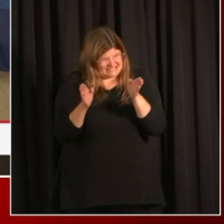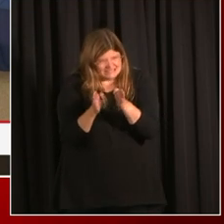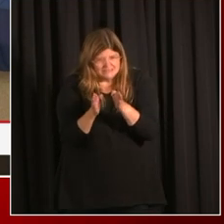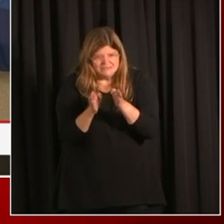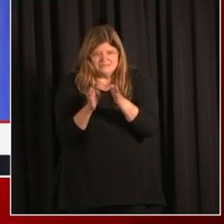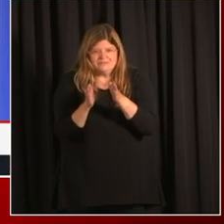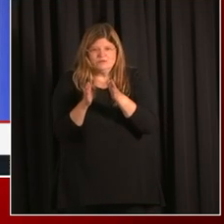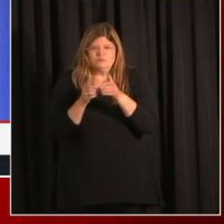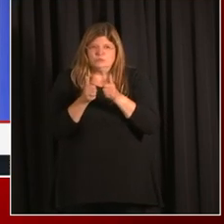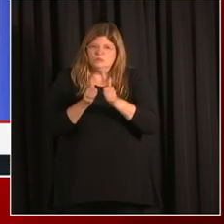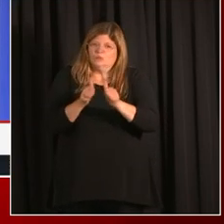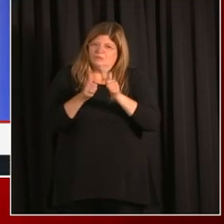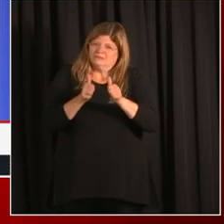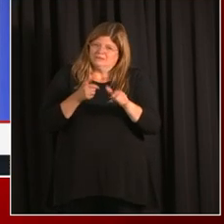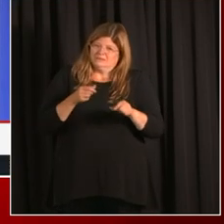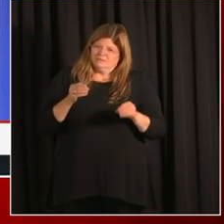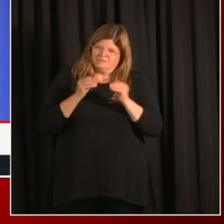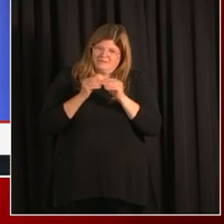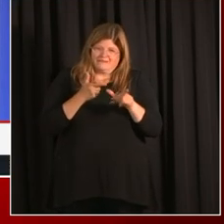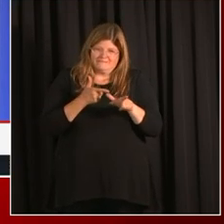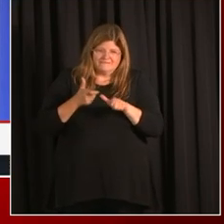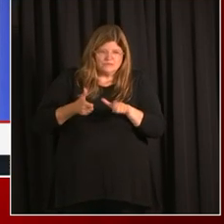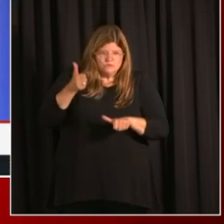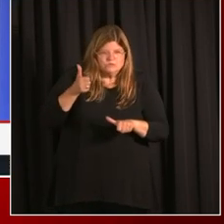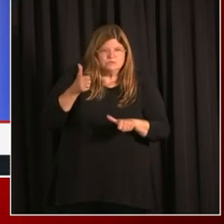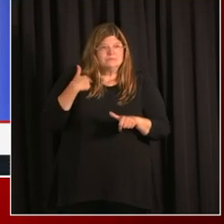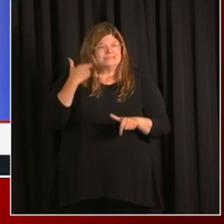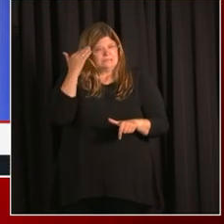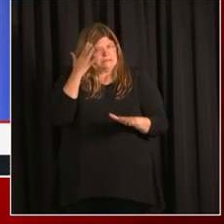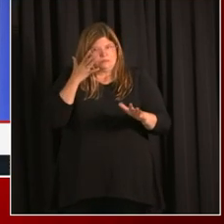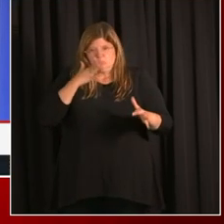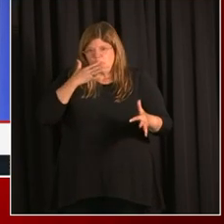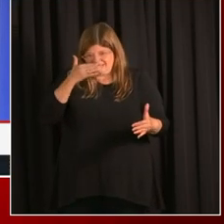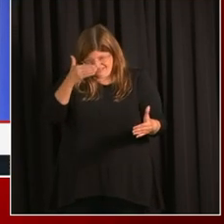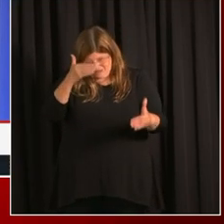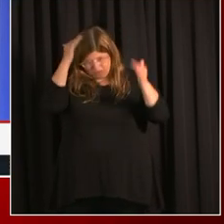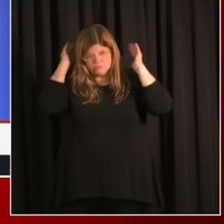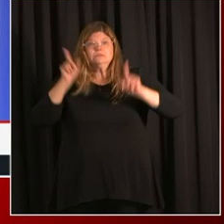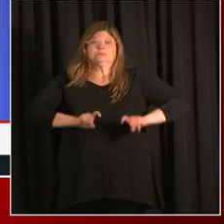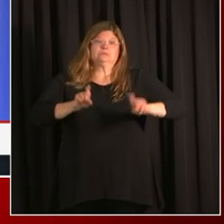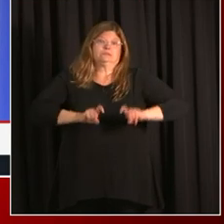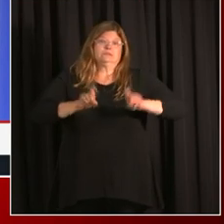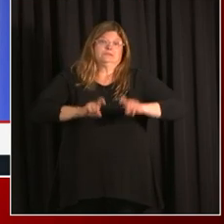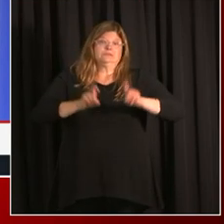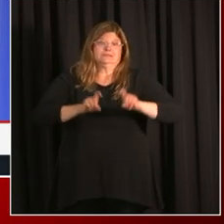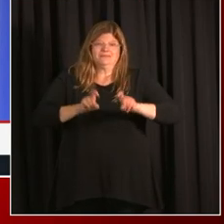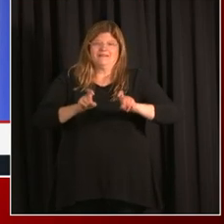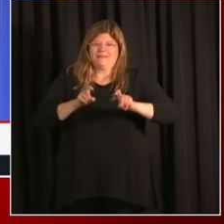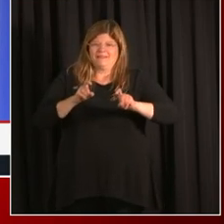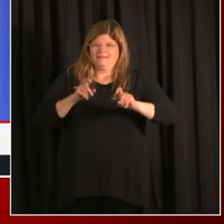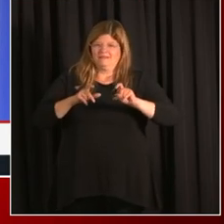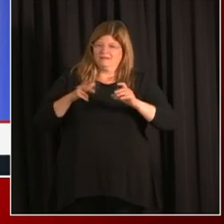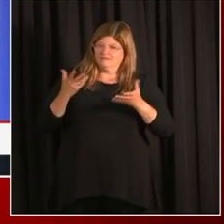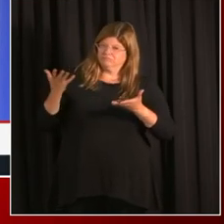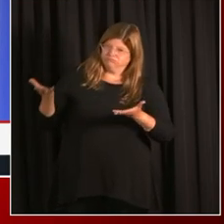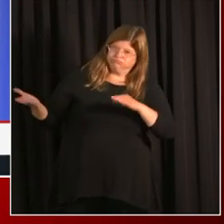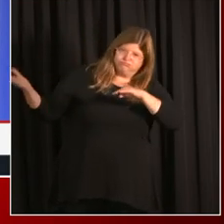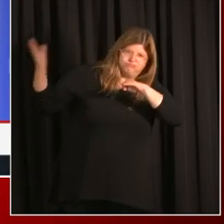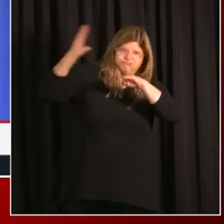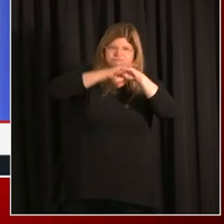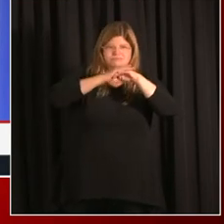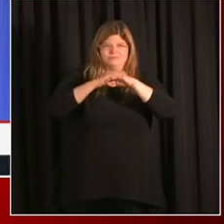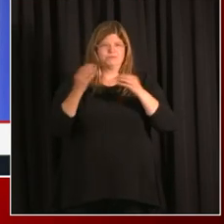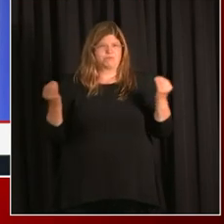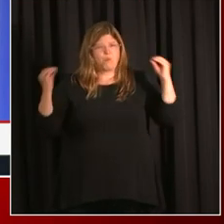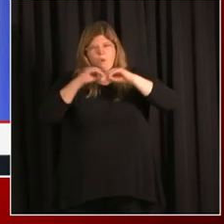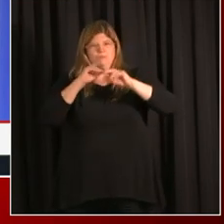awaiting results and understanding their COVID-19 status and the emotional and mental stress that causes for many people. The other piece